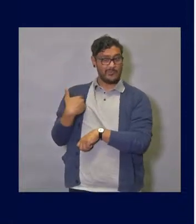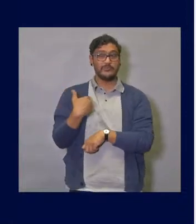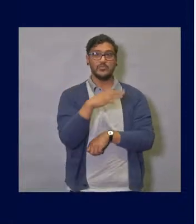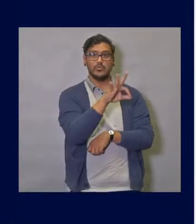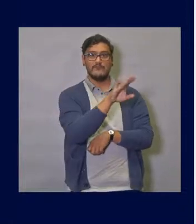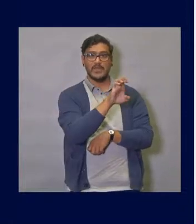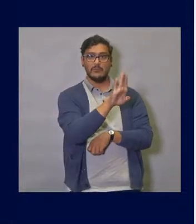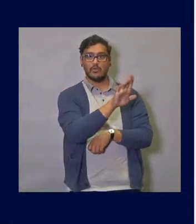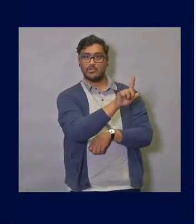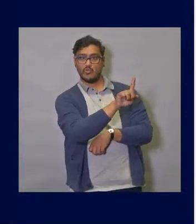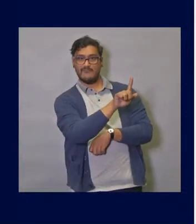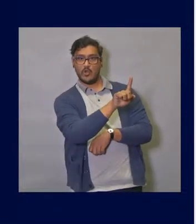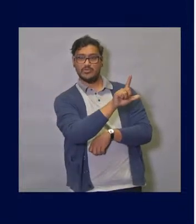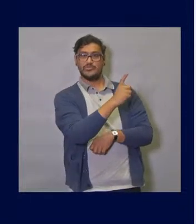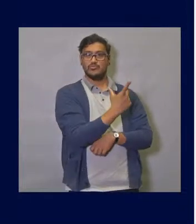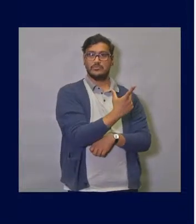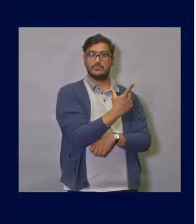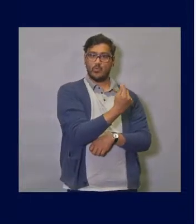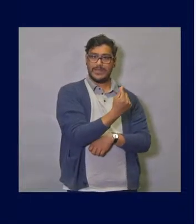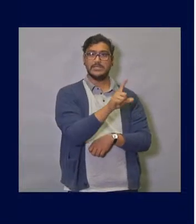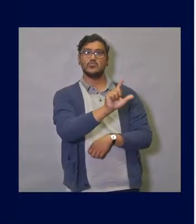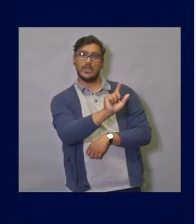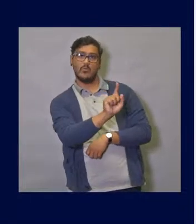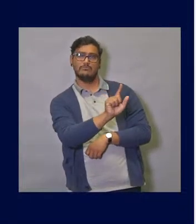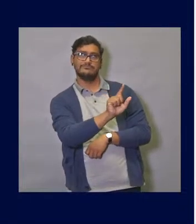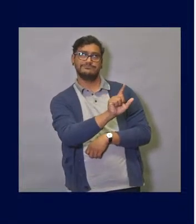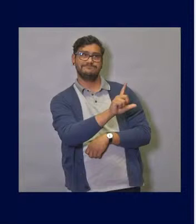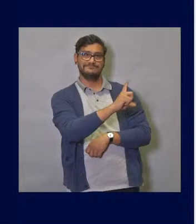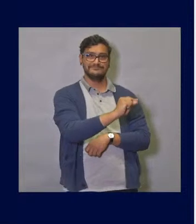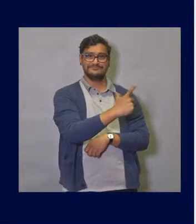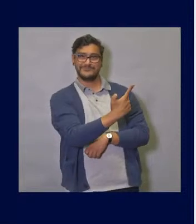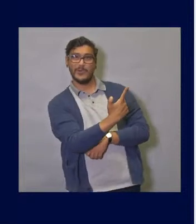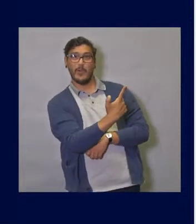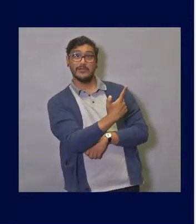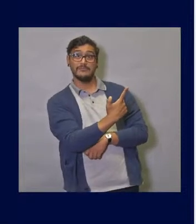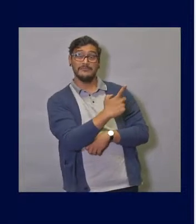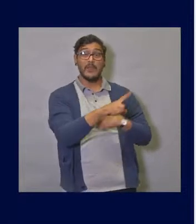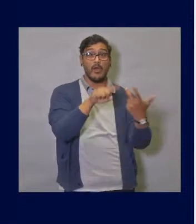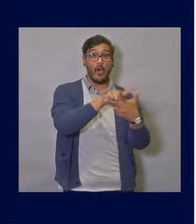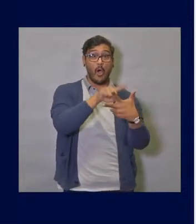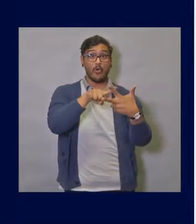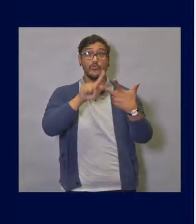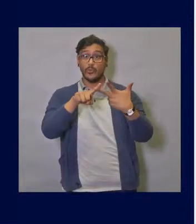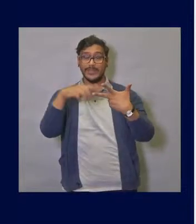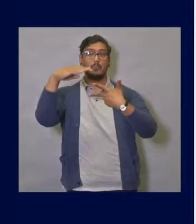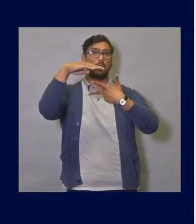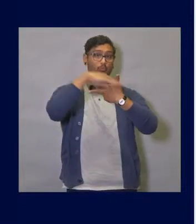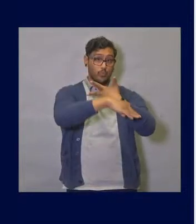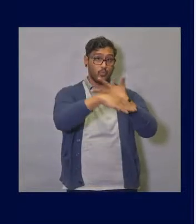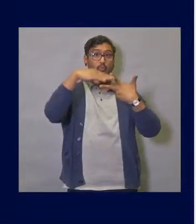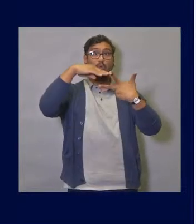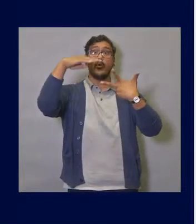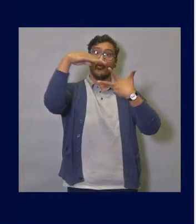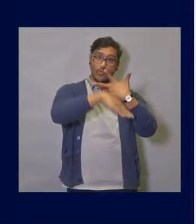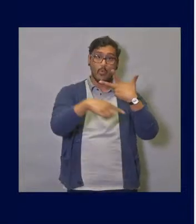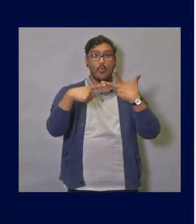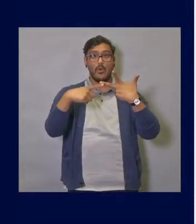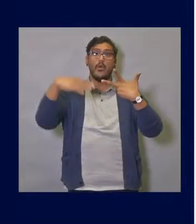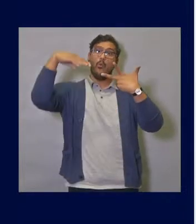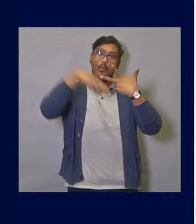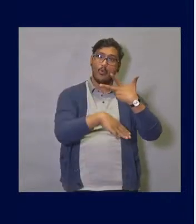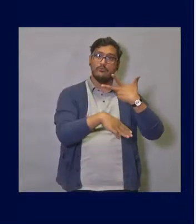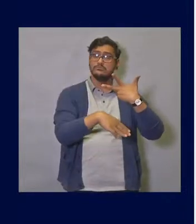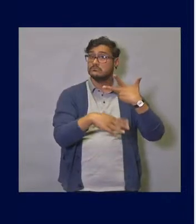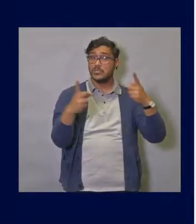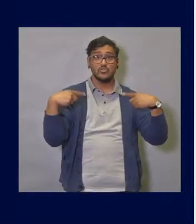21st, 2021. All three metrics continue to decline, and we've not yet seen any increases due to gatherings that may